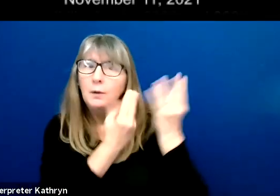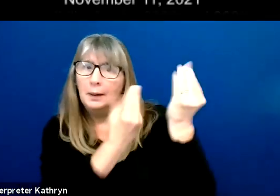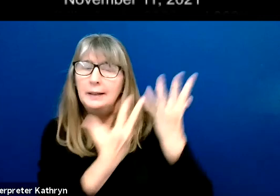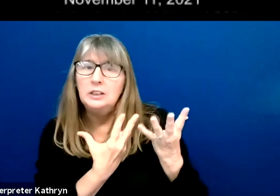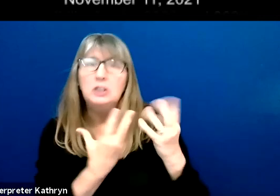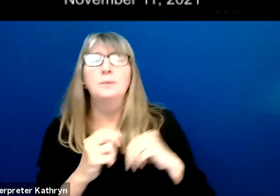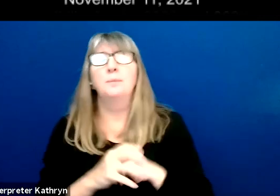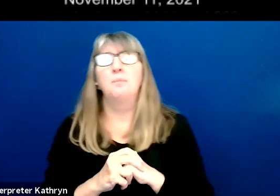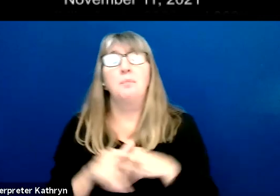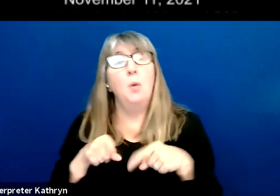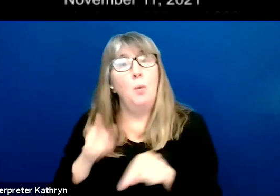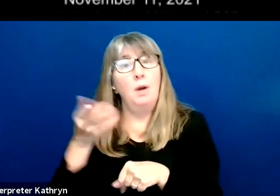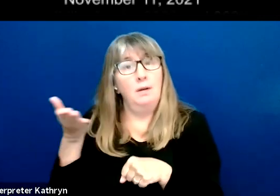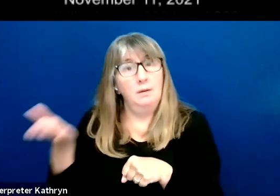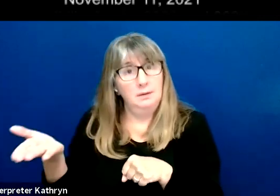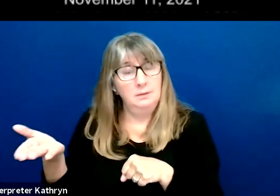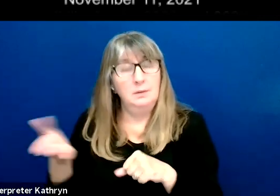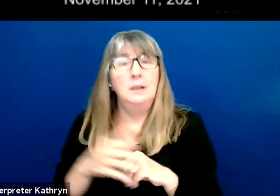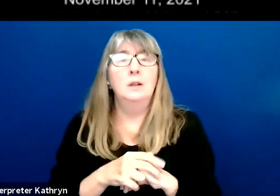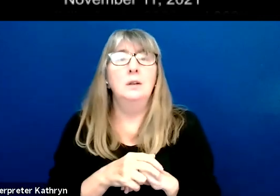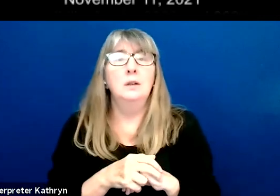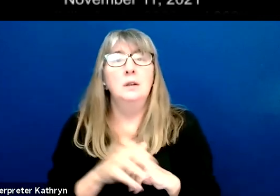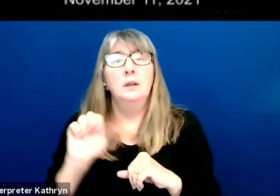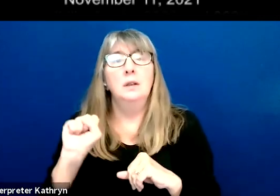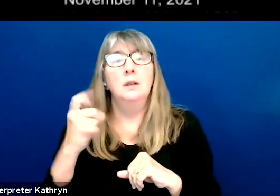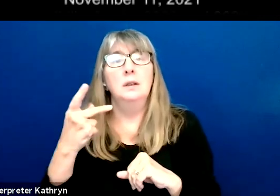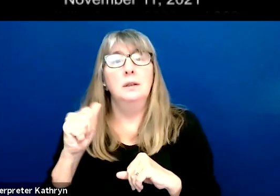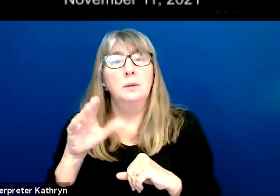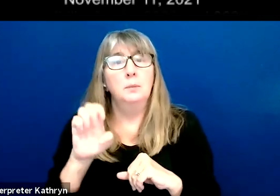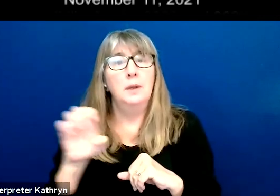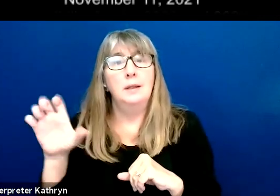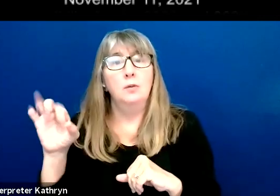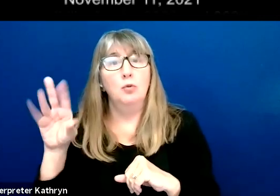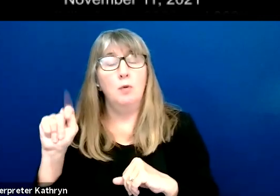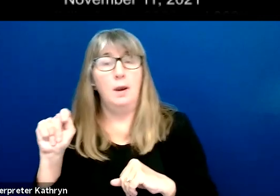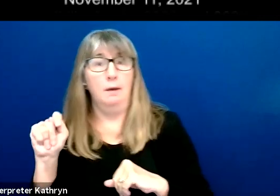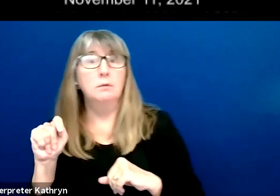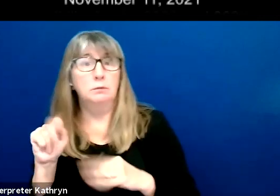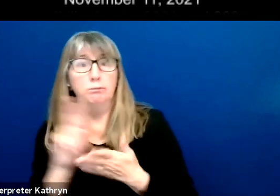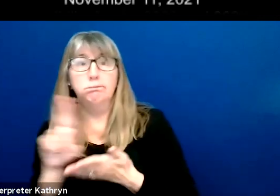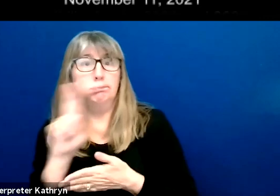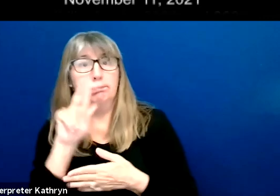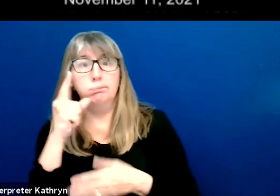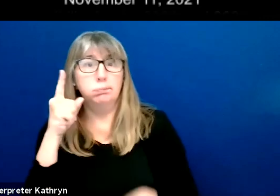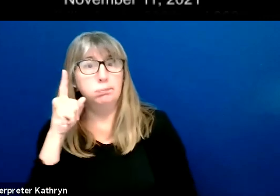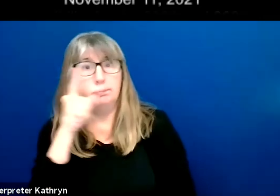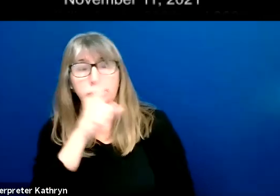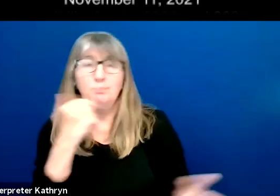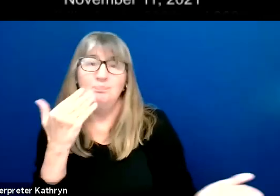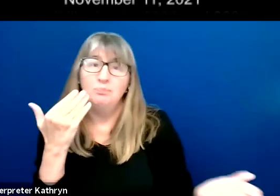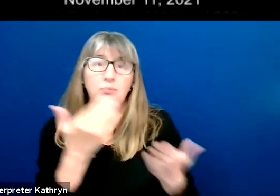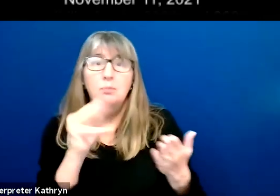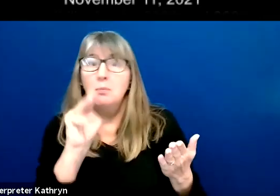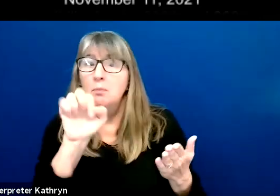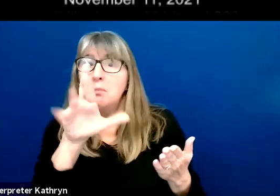there, the spacecraft was supposed to arrive at Mars, and it did. It was in